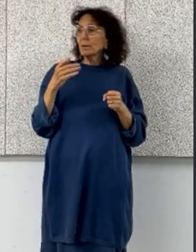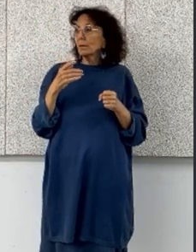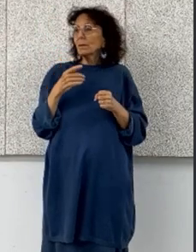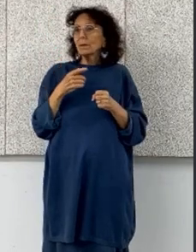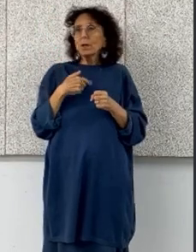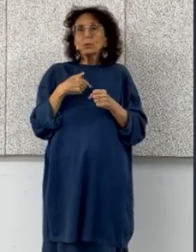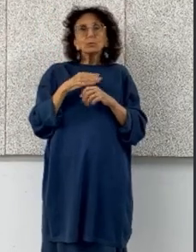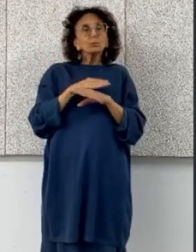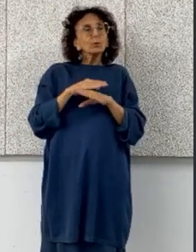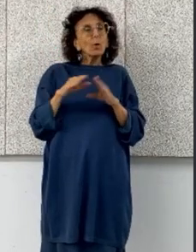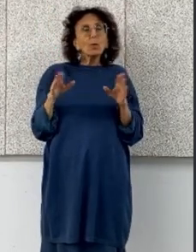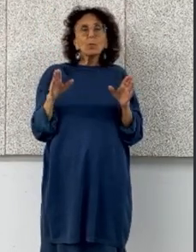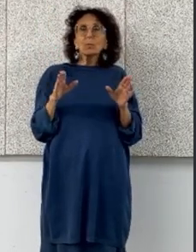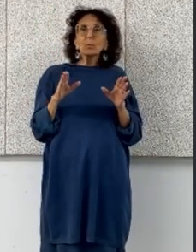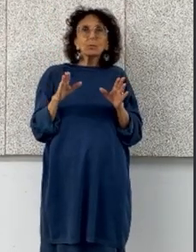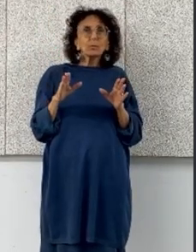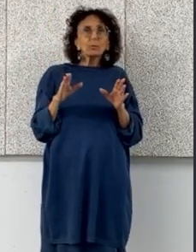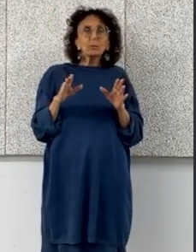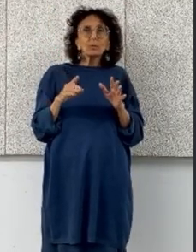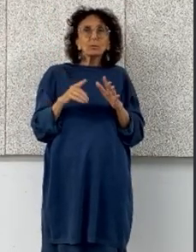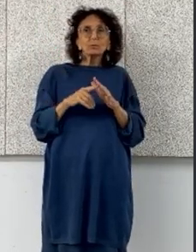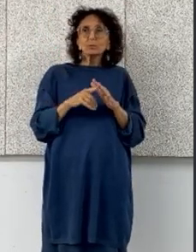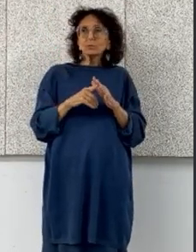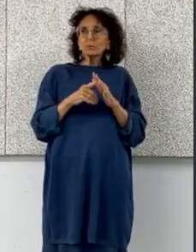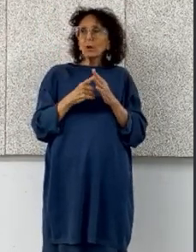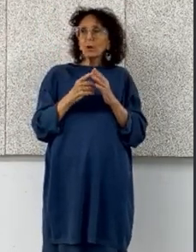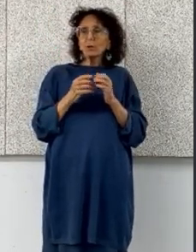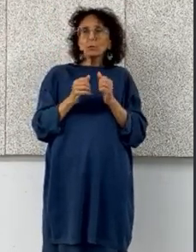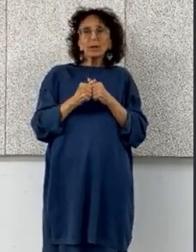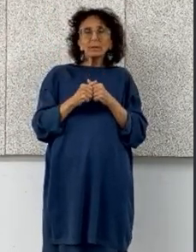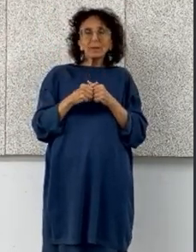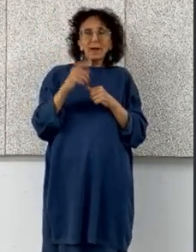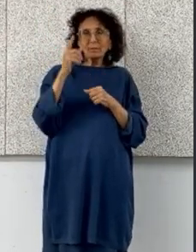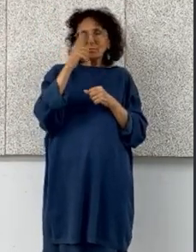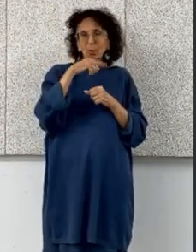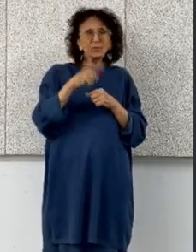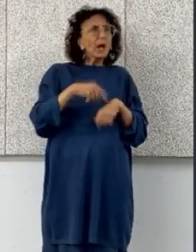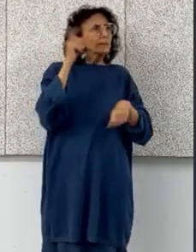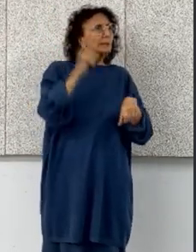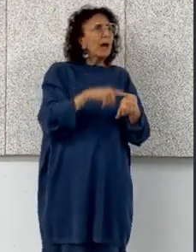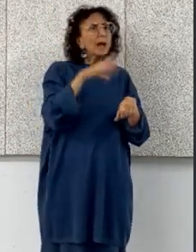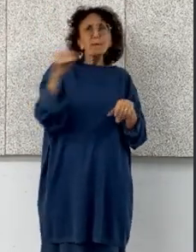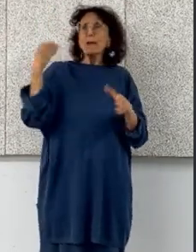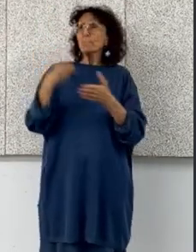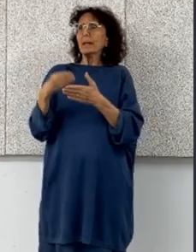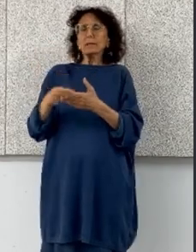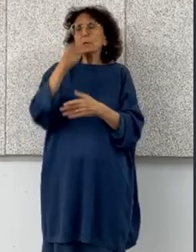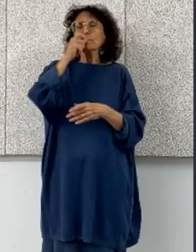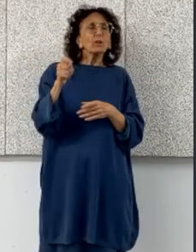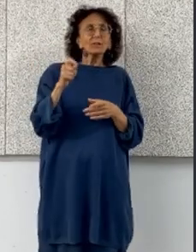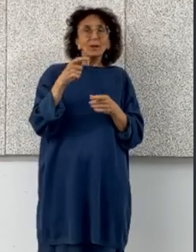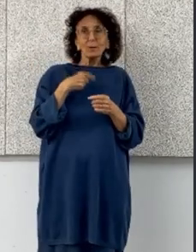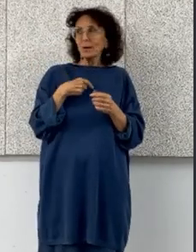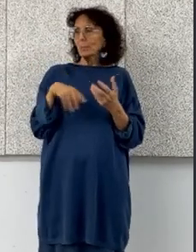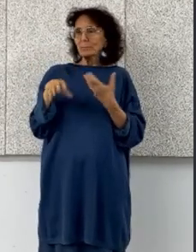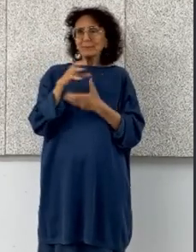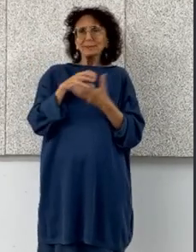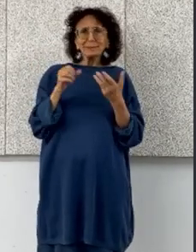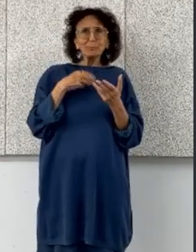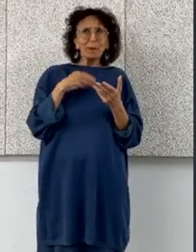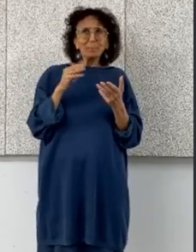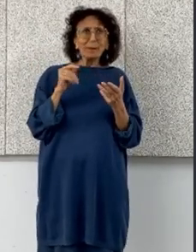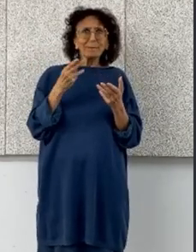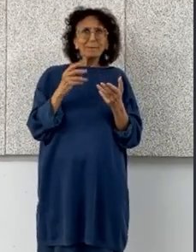I wouldn't start with the false sort of binary of time or whatever. Sorry if I'm mixing metaphors,